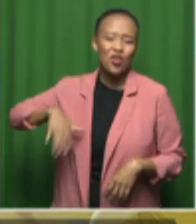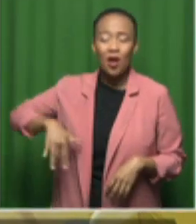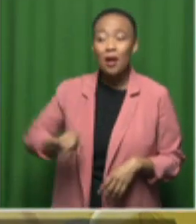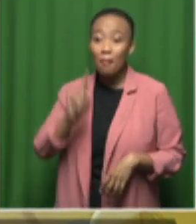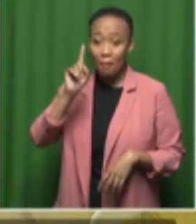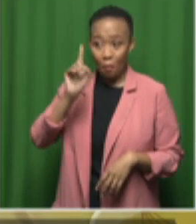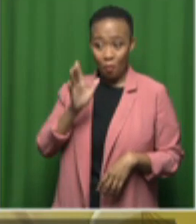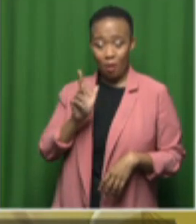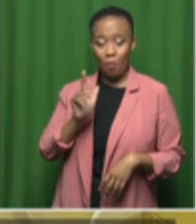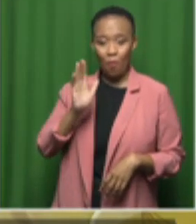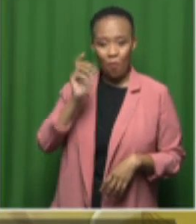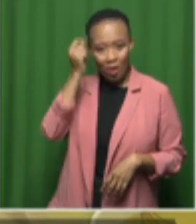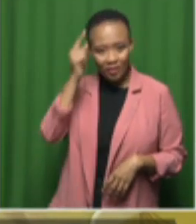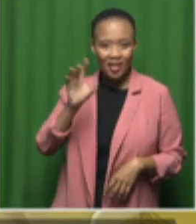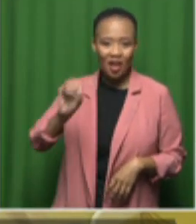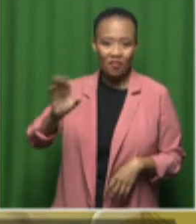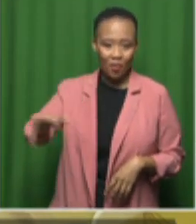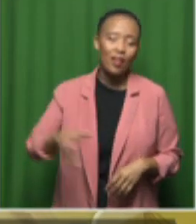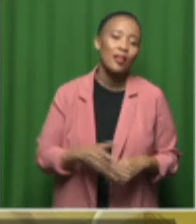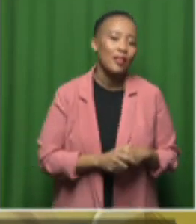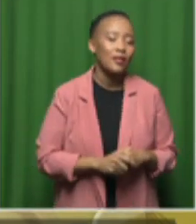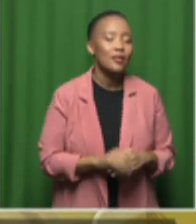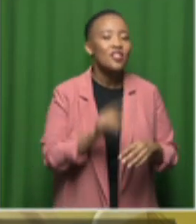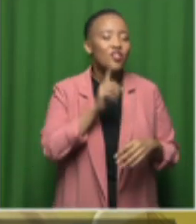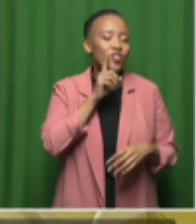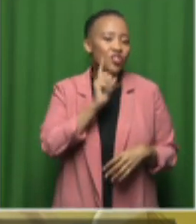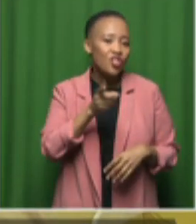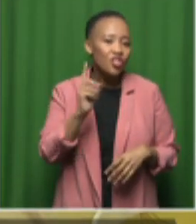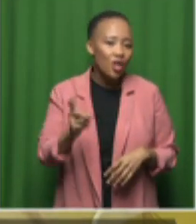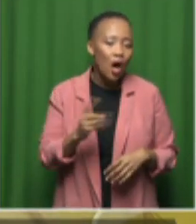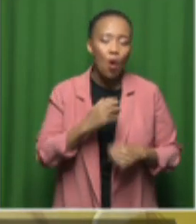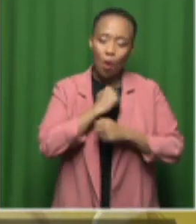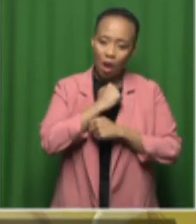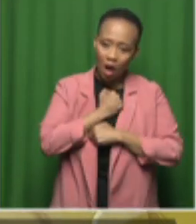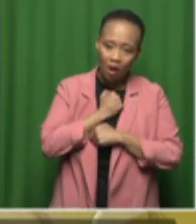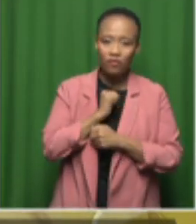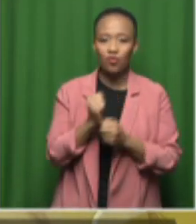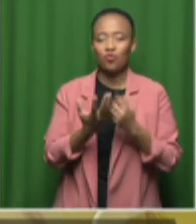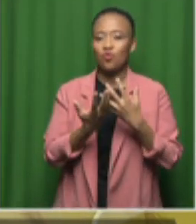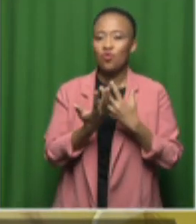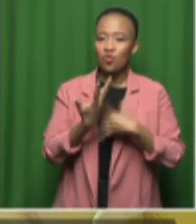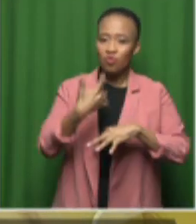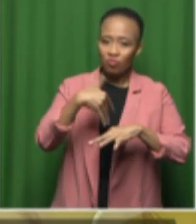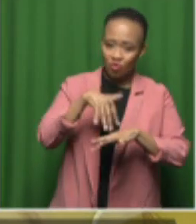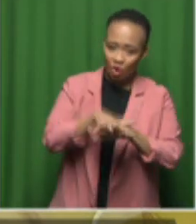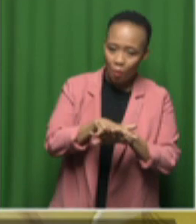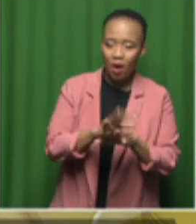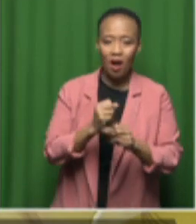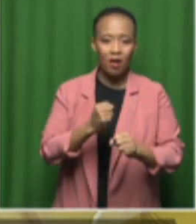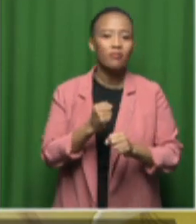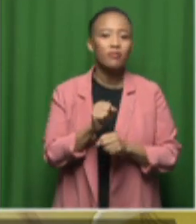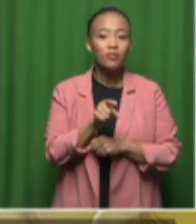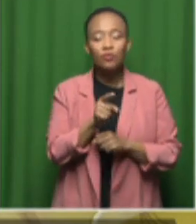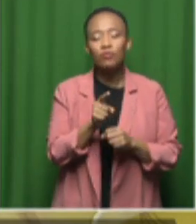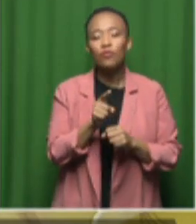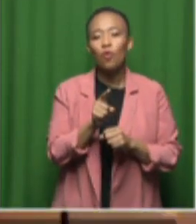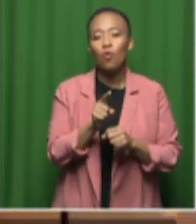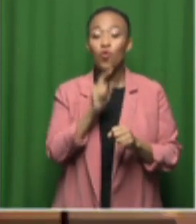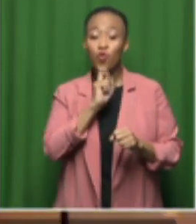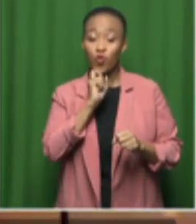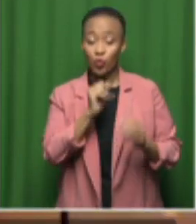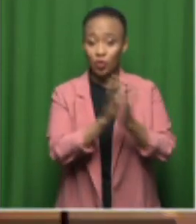any tips for educators who would love to incorporate, you know, creative approaches in their teaching of maths?